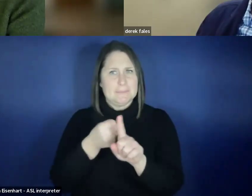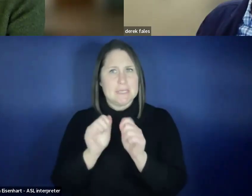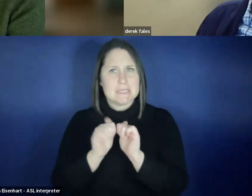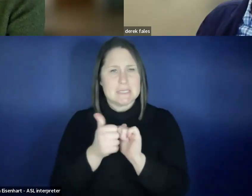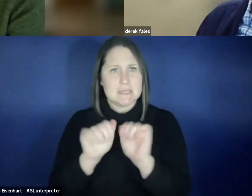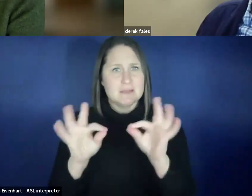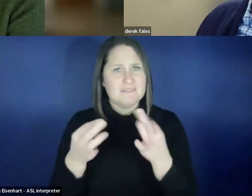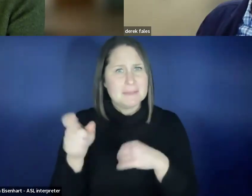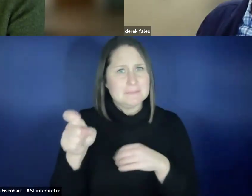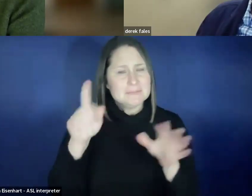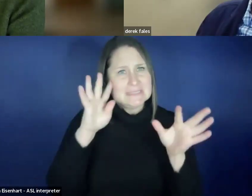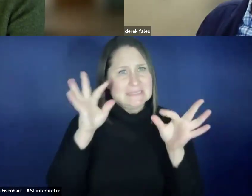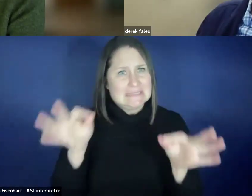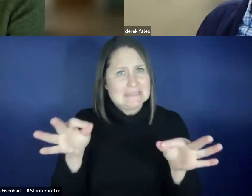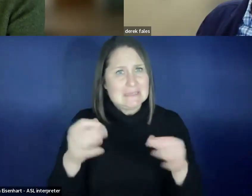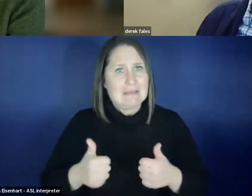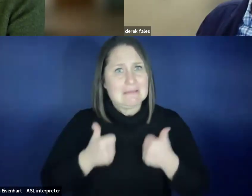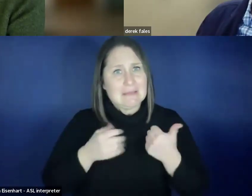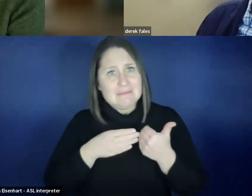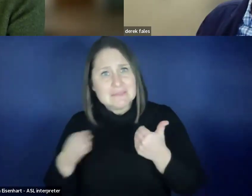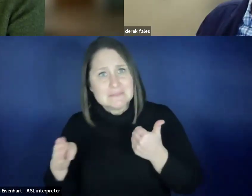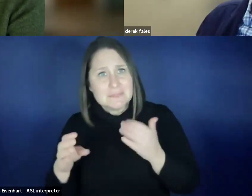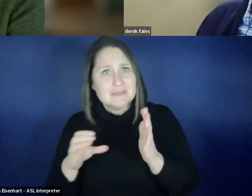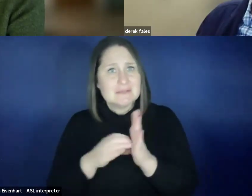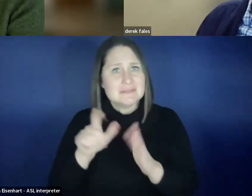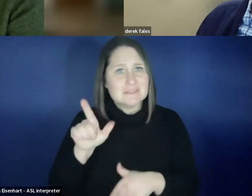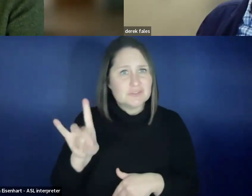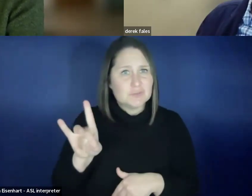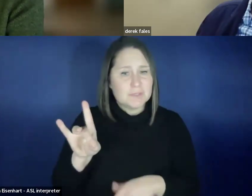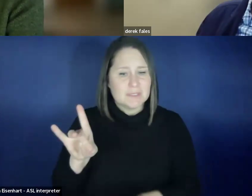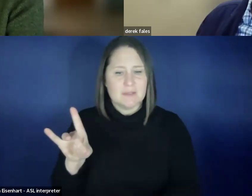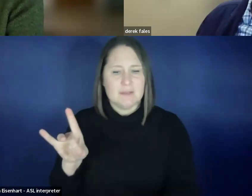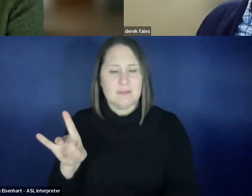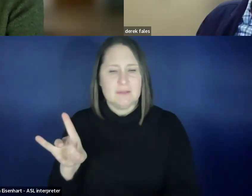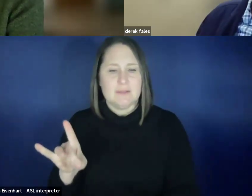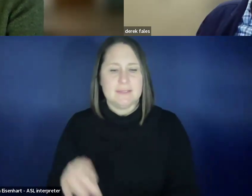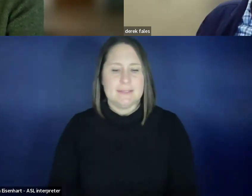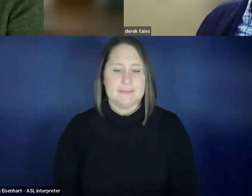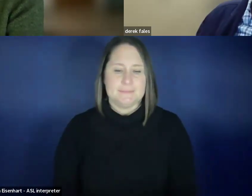if families need to decide between either lifespan or section 28.